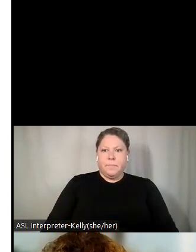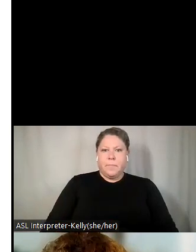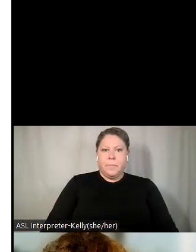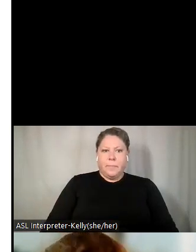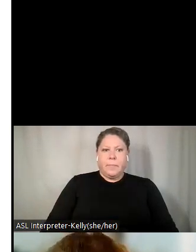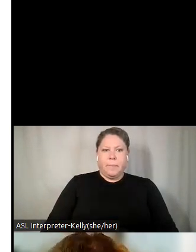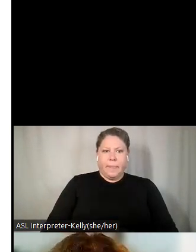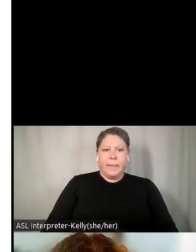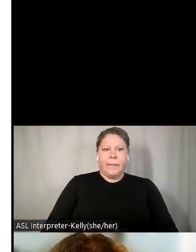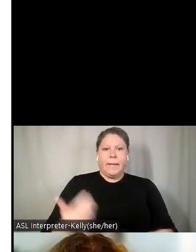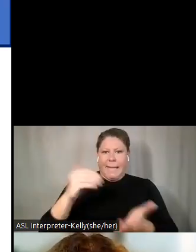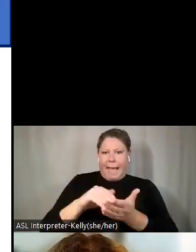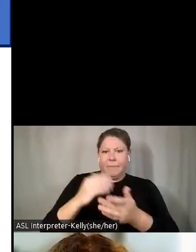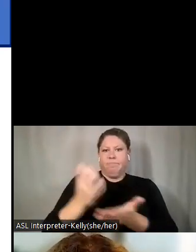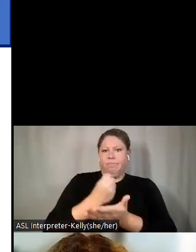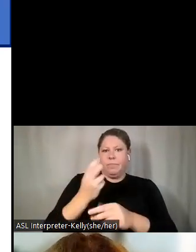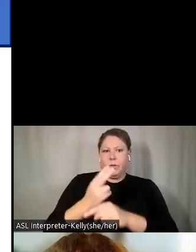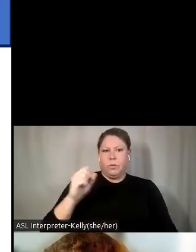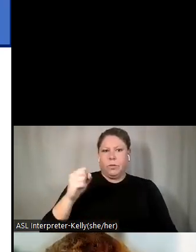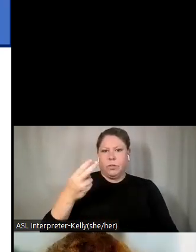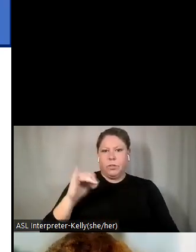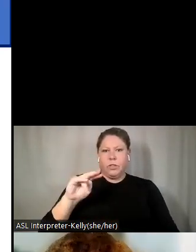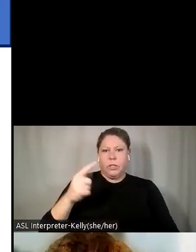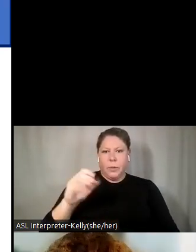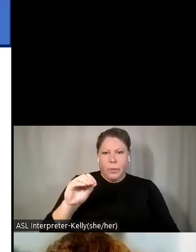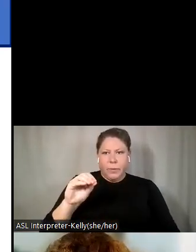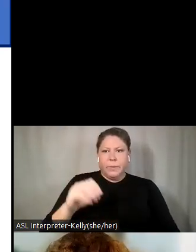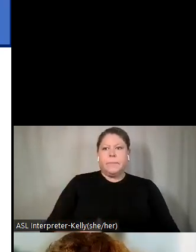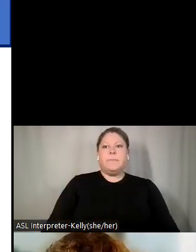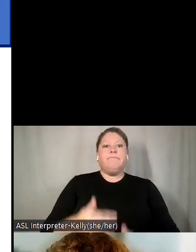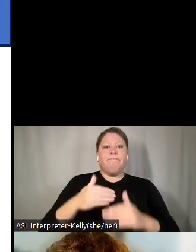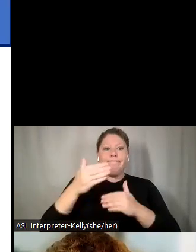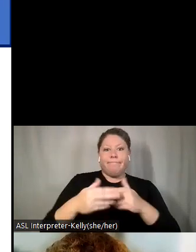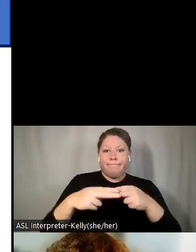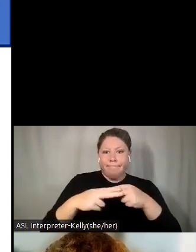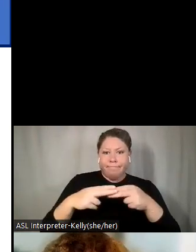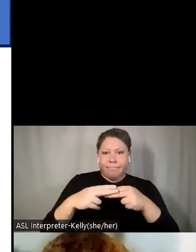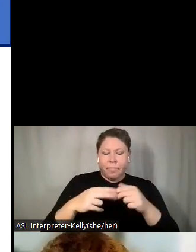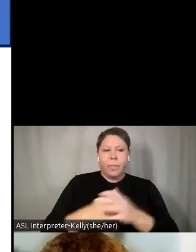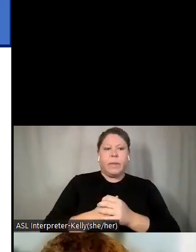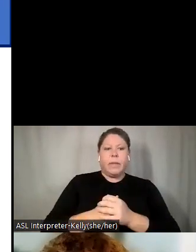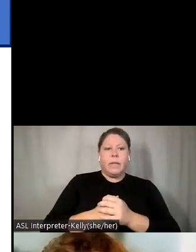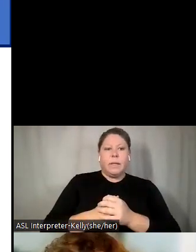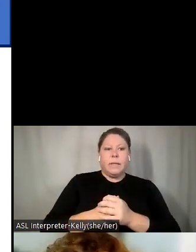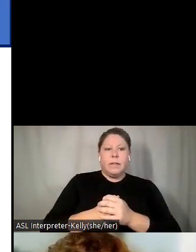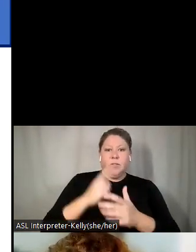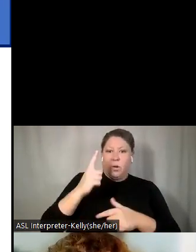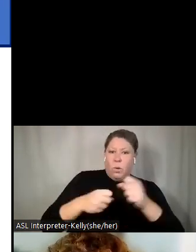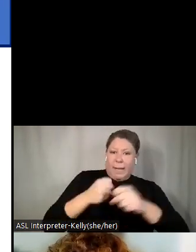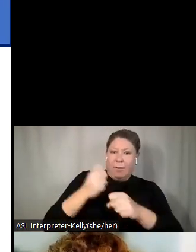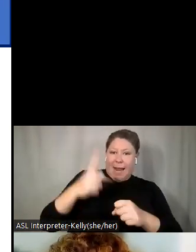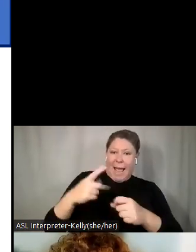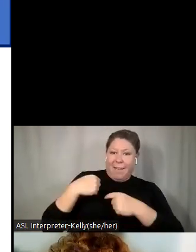with Shingo. Next slide, please. Some lessons that we've learned in the year and a half or so that we've been at